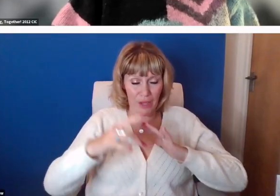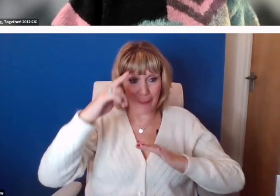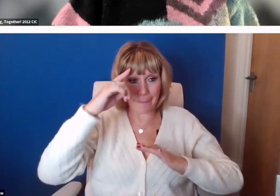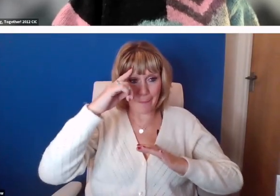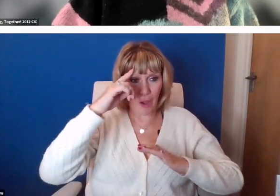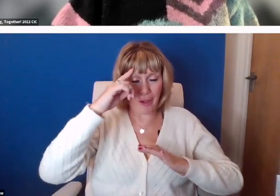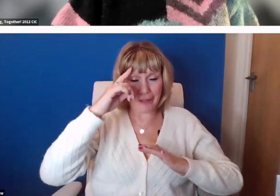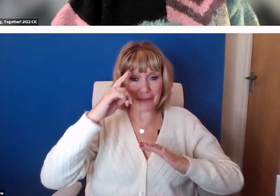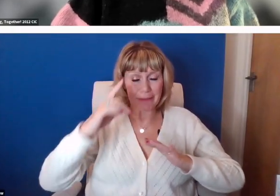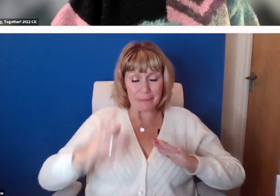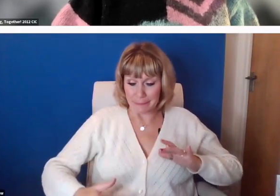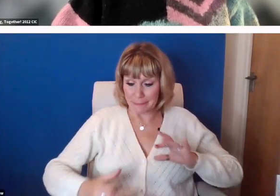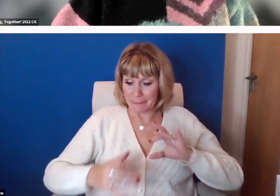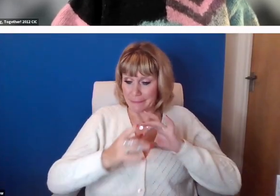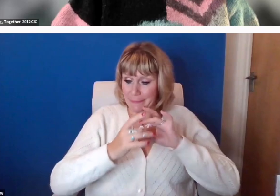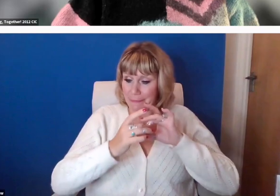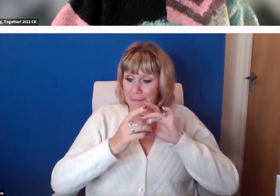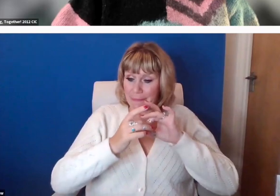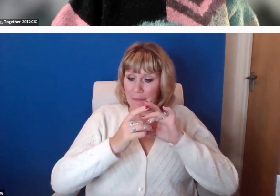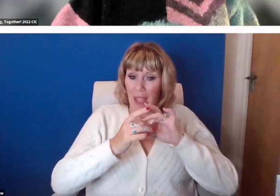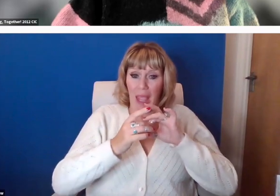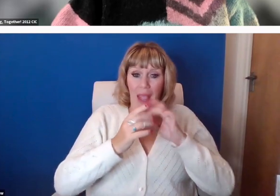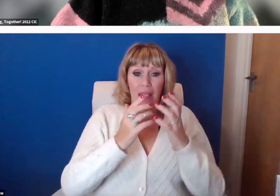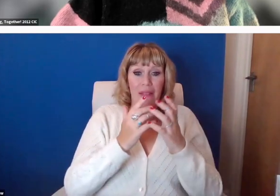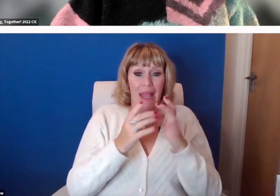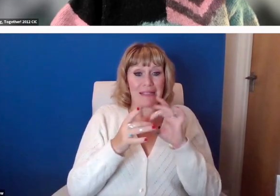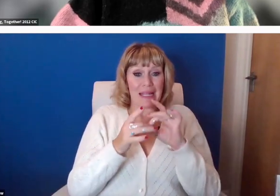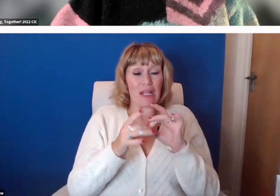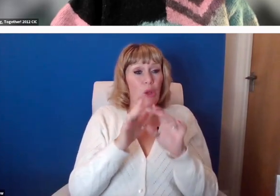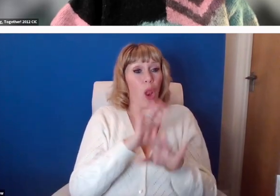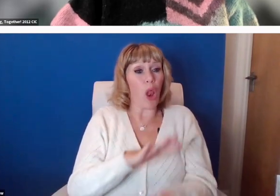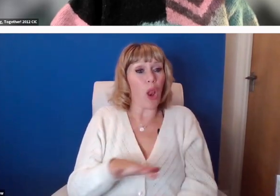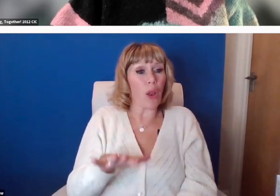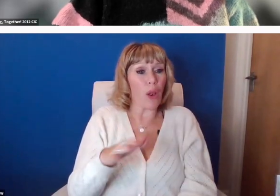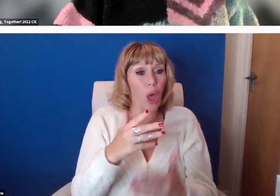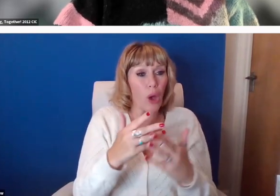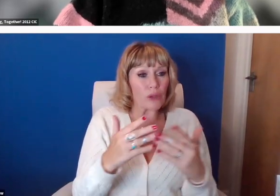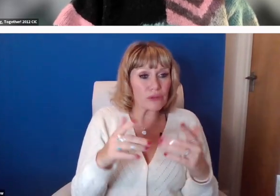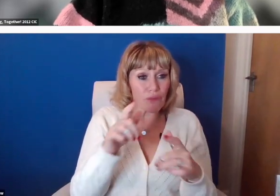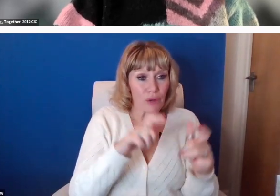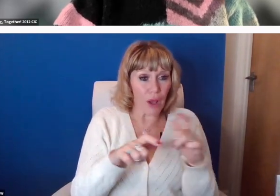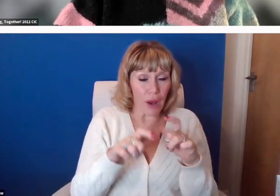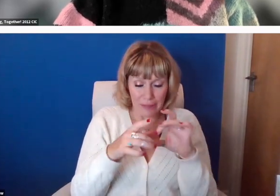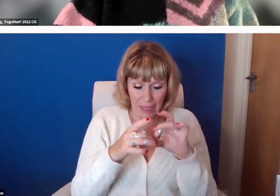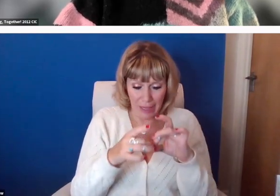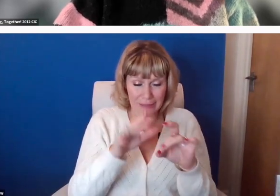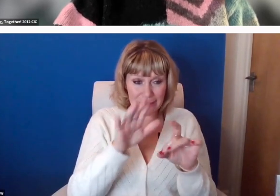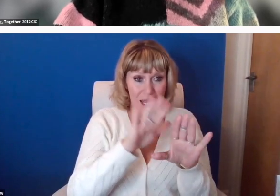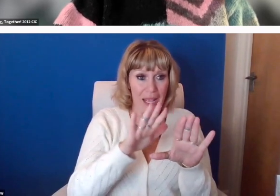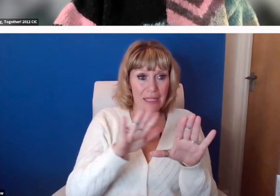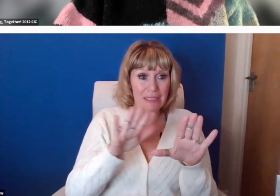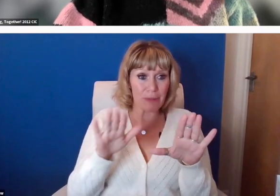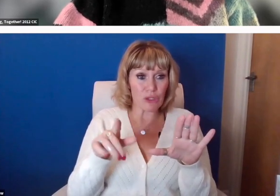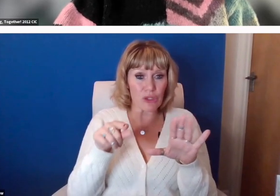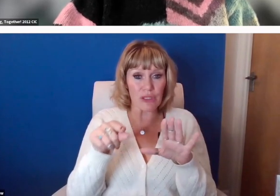think that really comes out in a lot of the colours in this exhibition. It is a really colourful celebration.